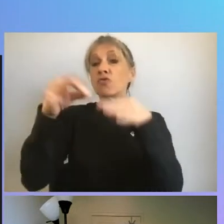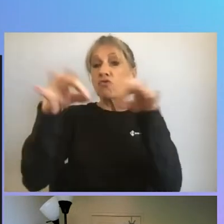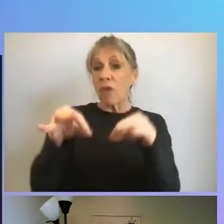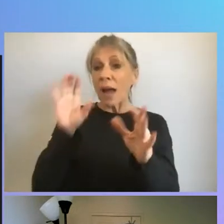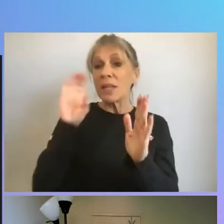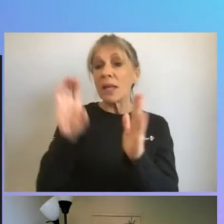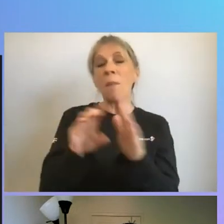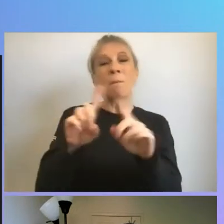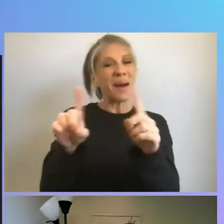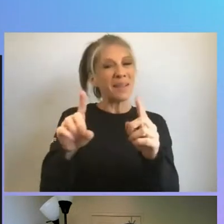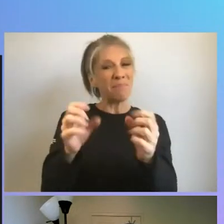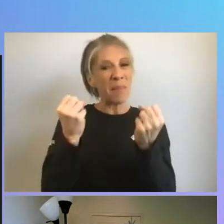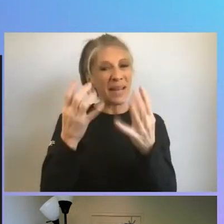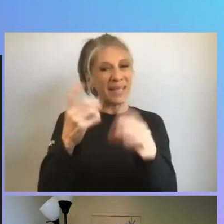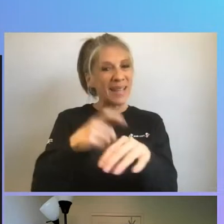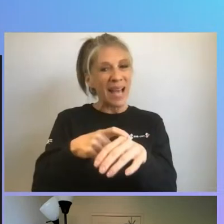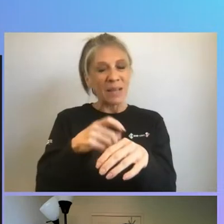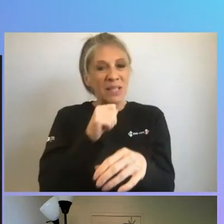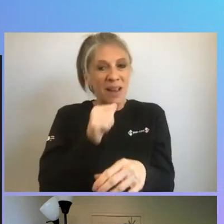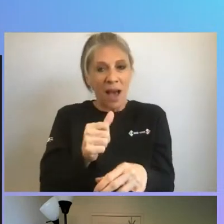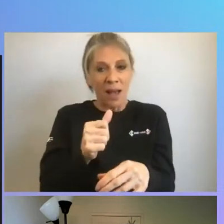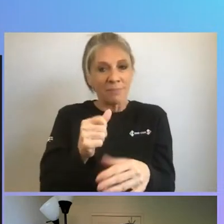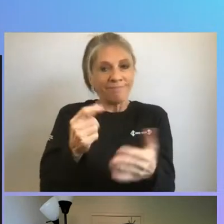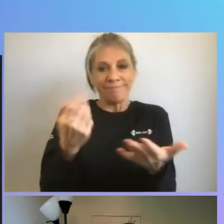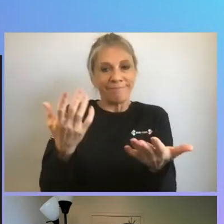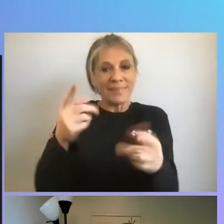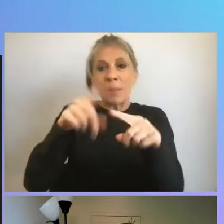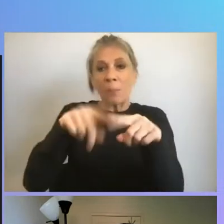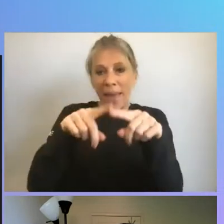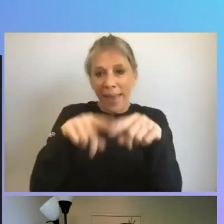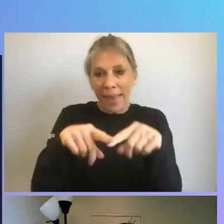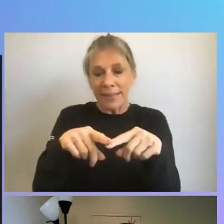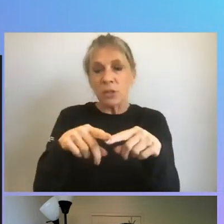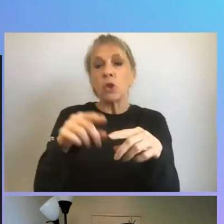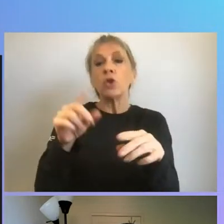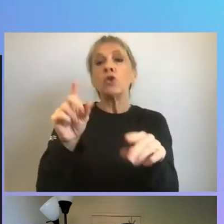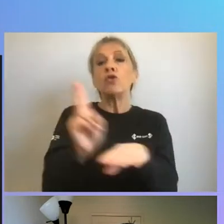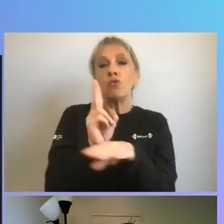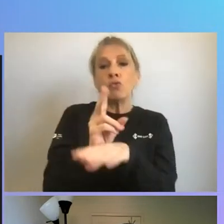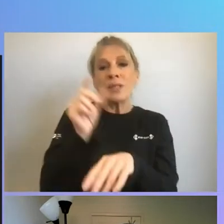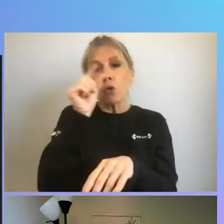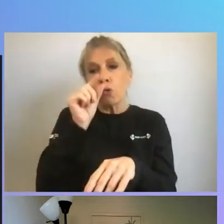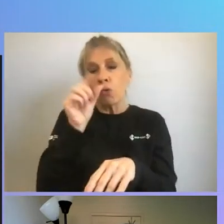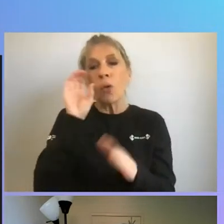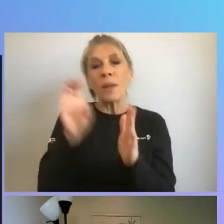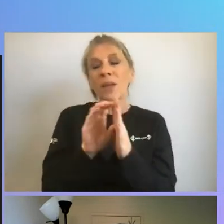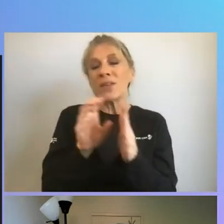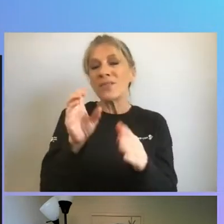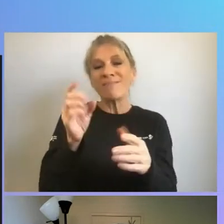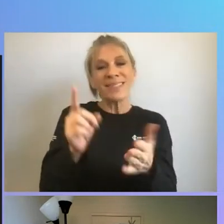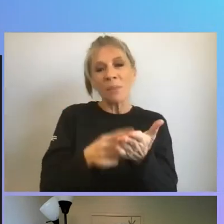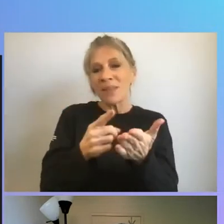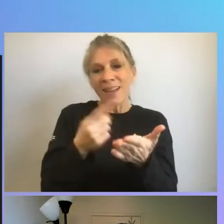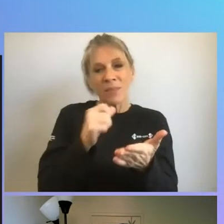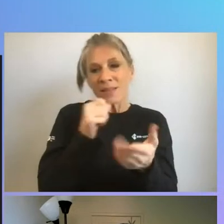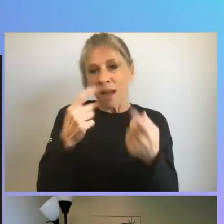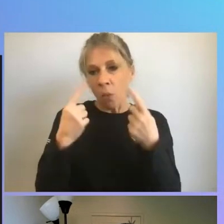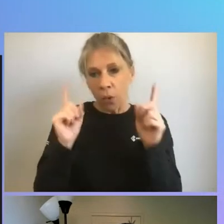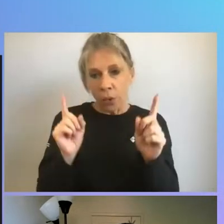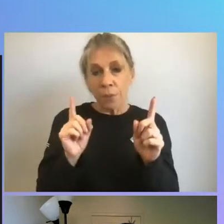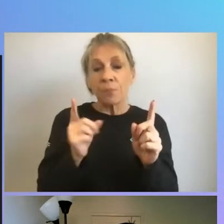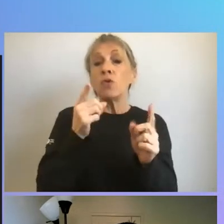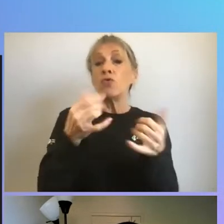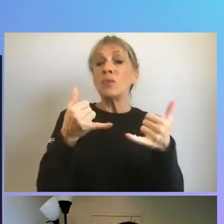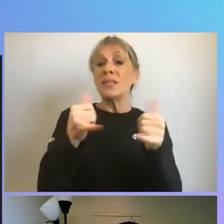it isn't. So it's kind of hit or miss using something like Google image search to find the image that you want. You still might